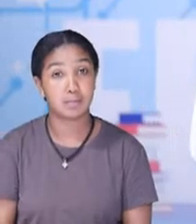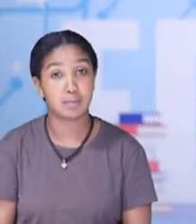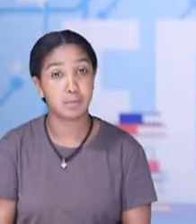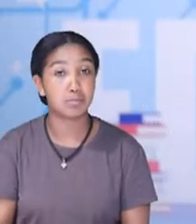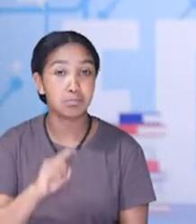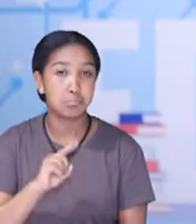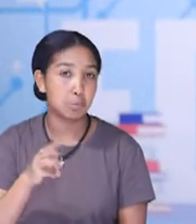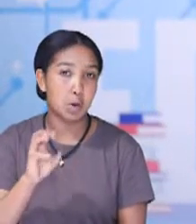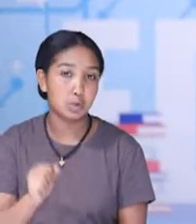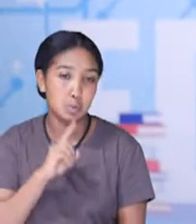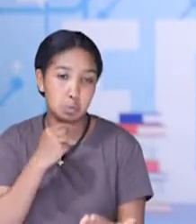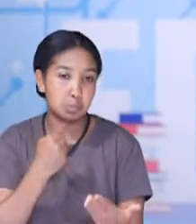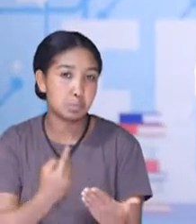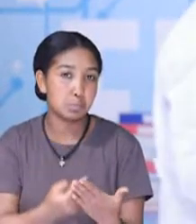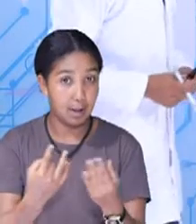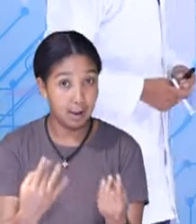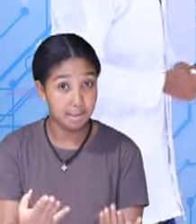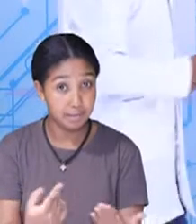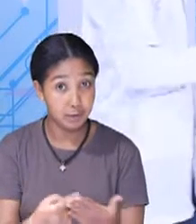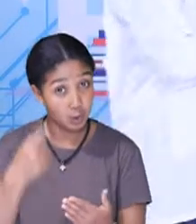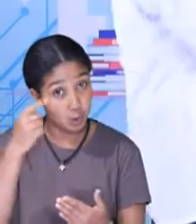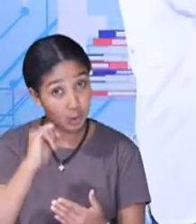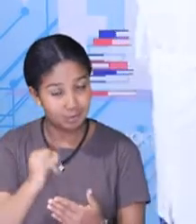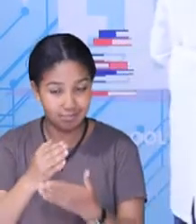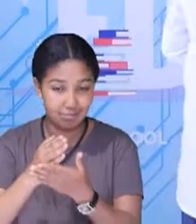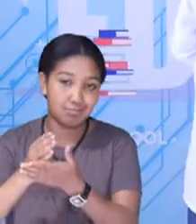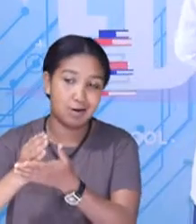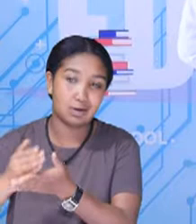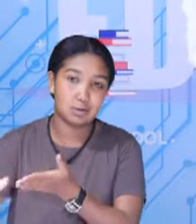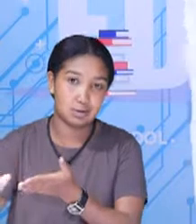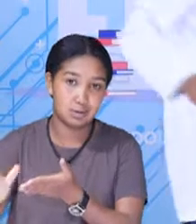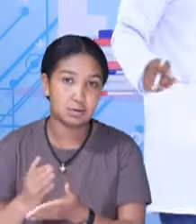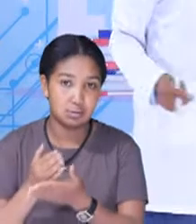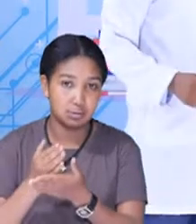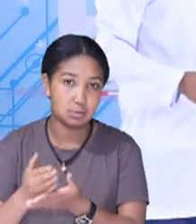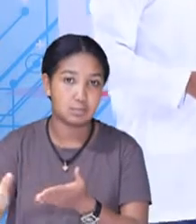there was no reliable evidence, this theory is rejected.